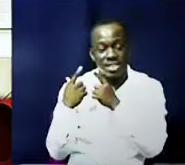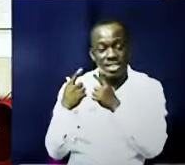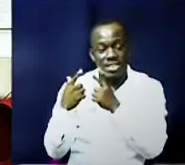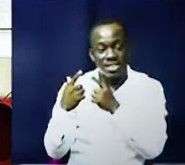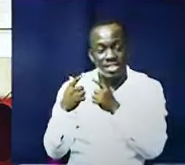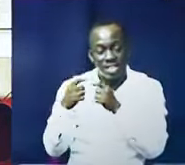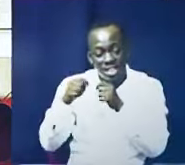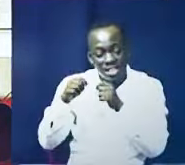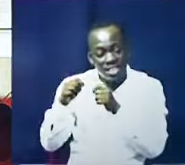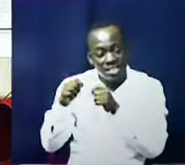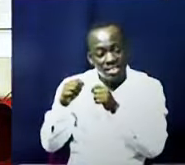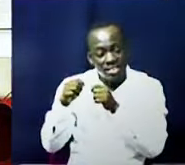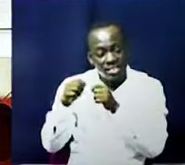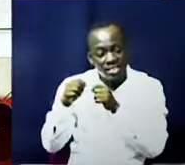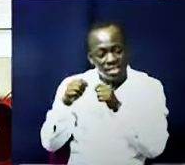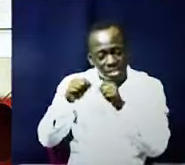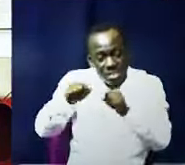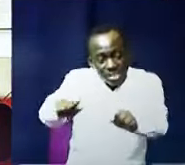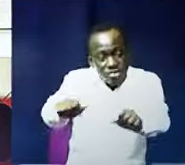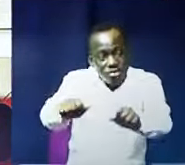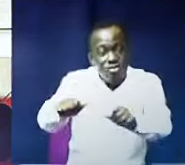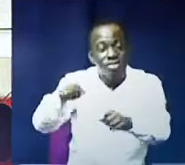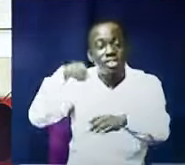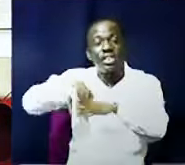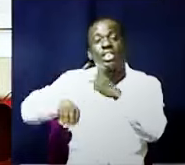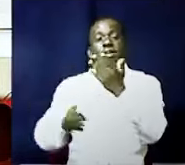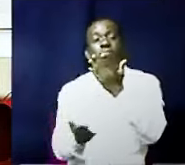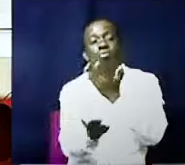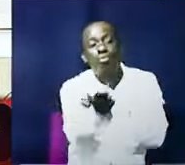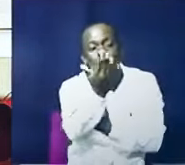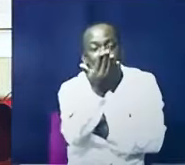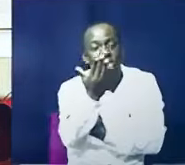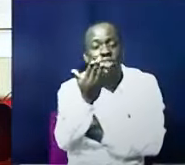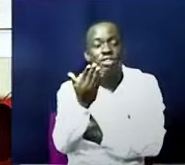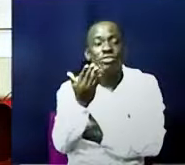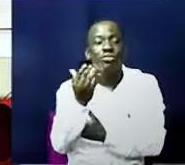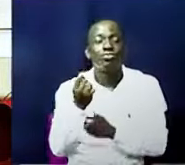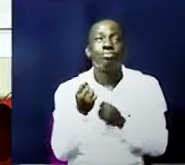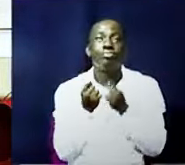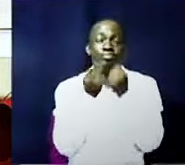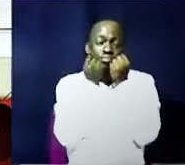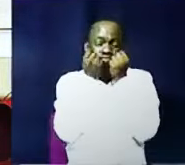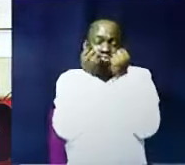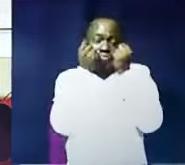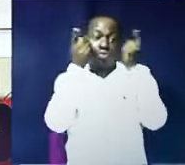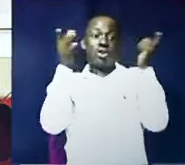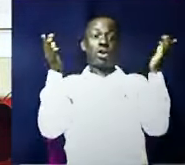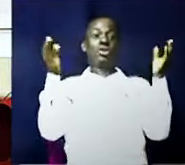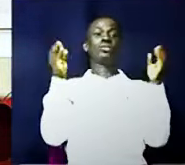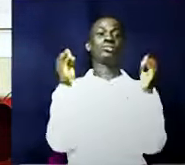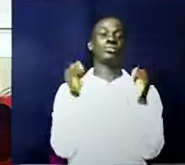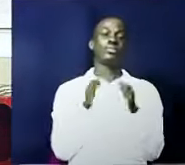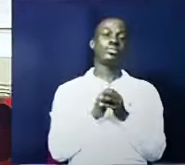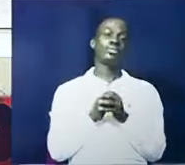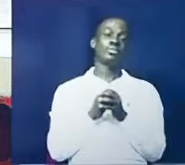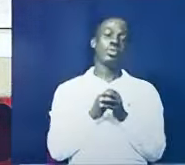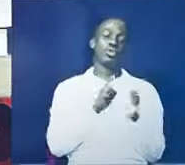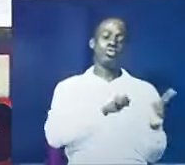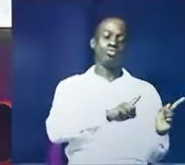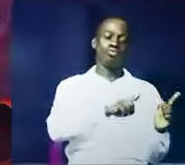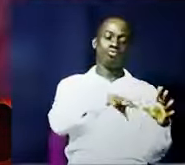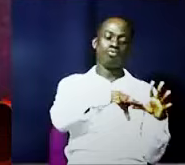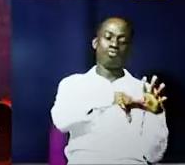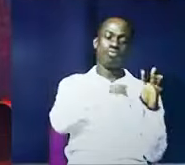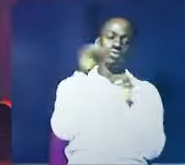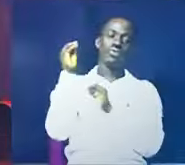managed to wake up, left the house, went off to a solitary place where he prayed. Now, sorry,